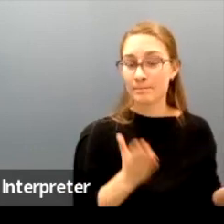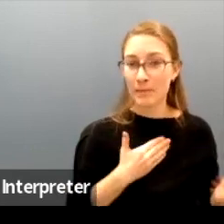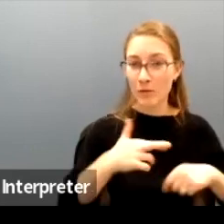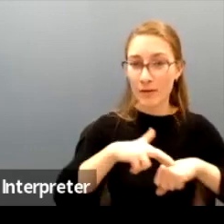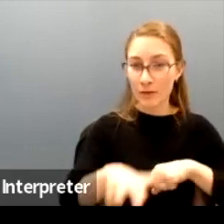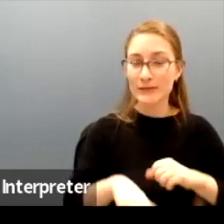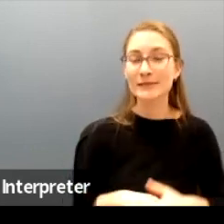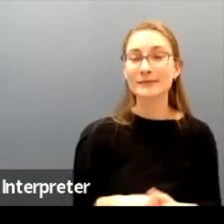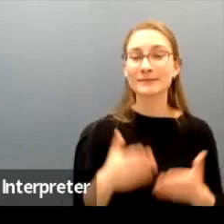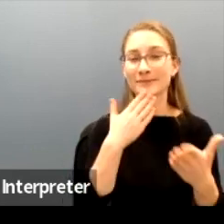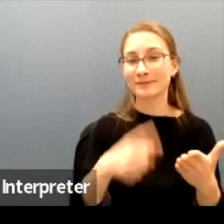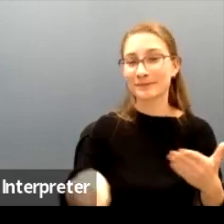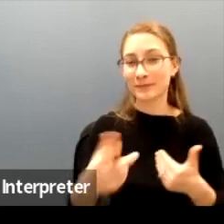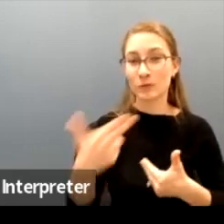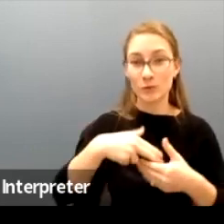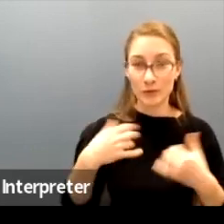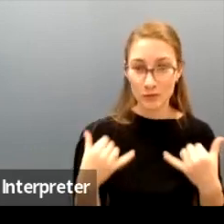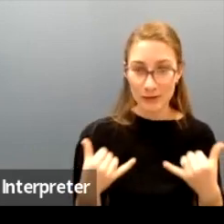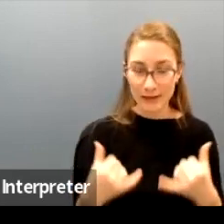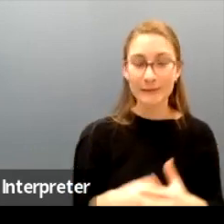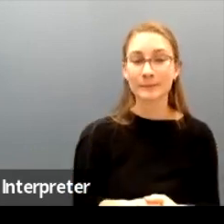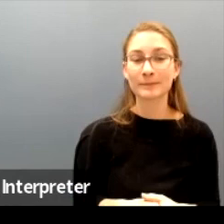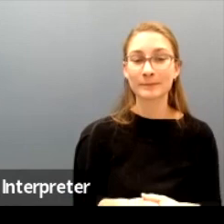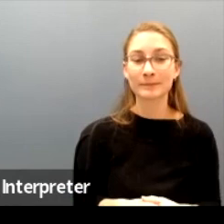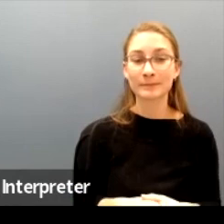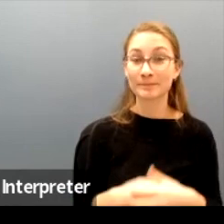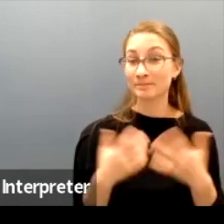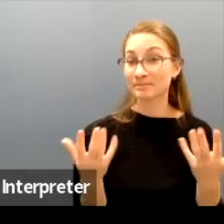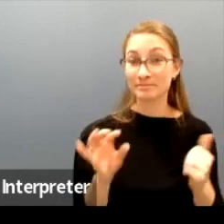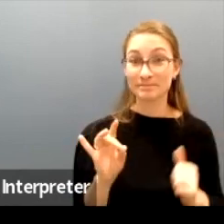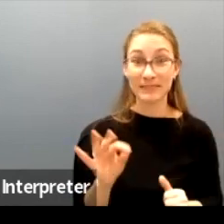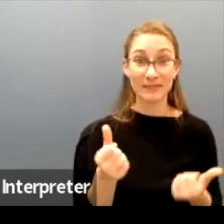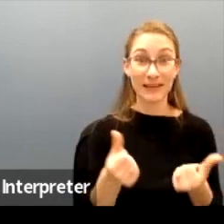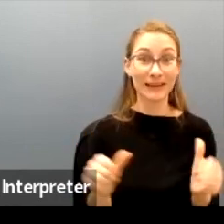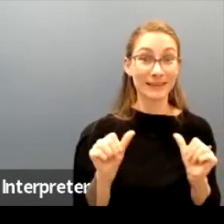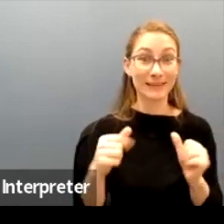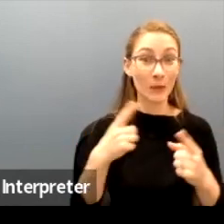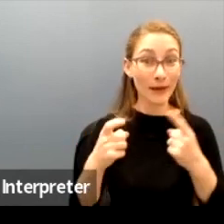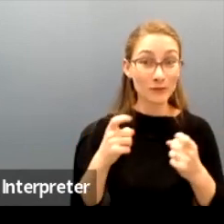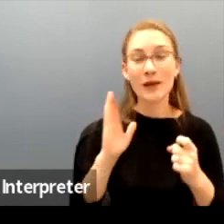Thank you guys for joining us today. And if you have any questions, I'll be on.